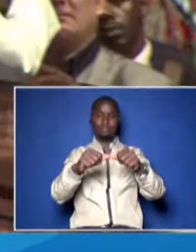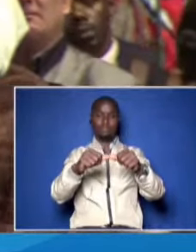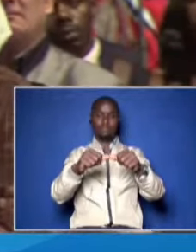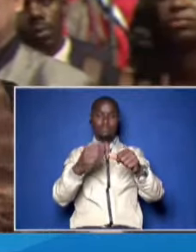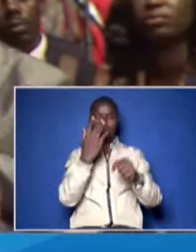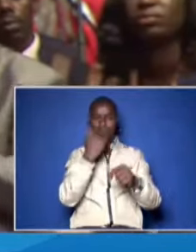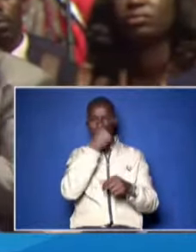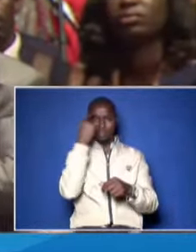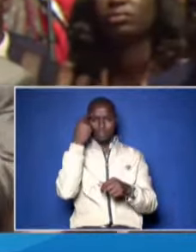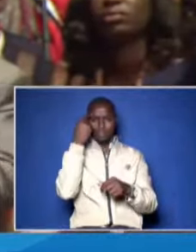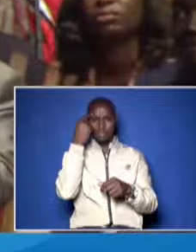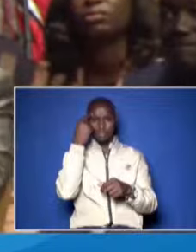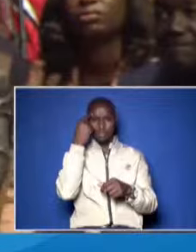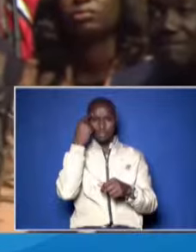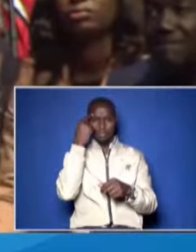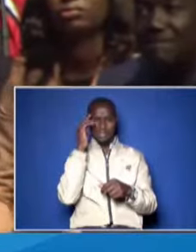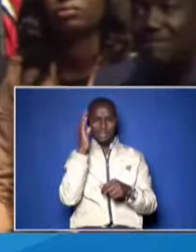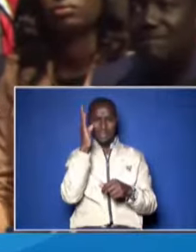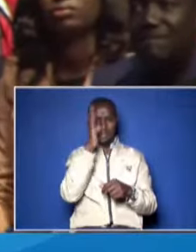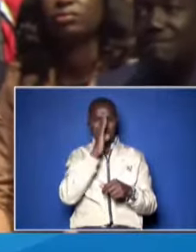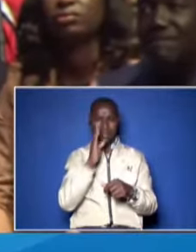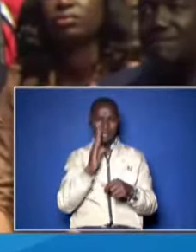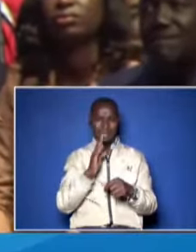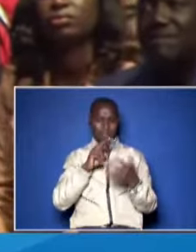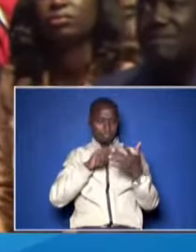because I don't read